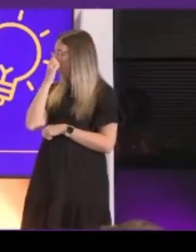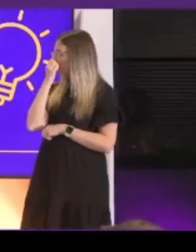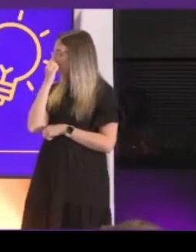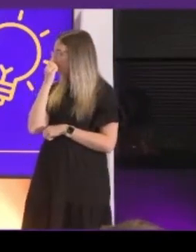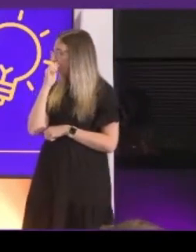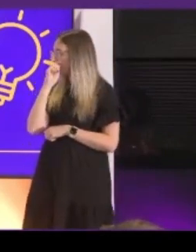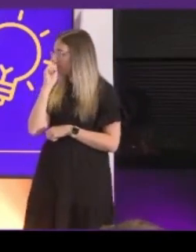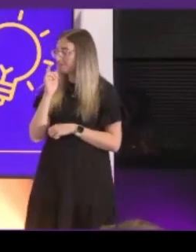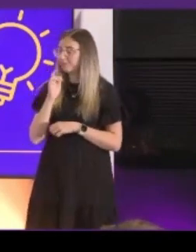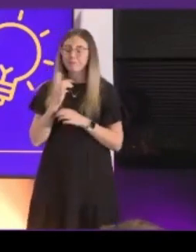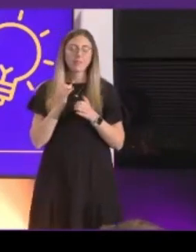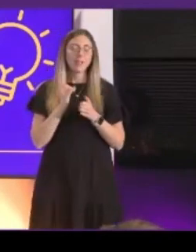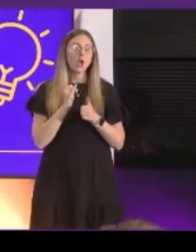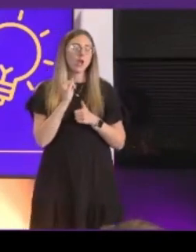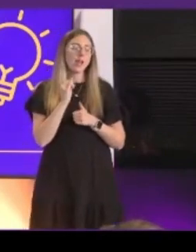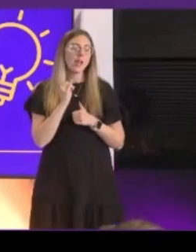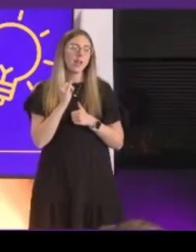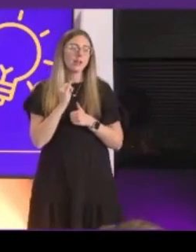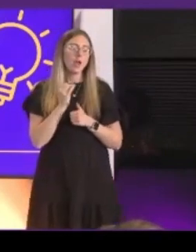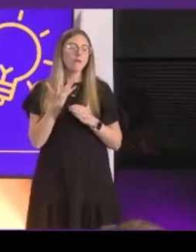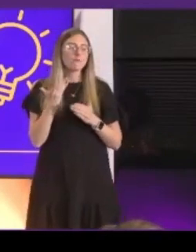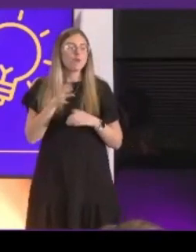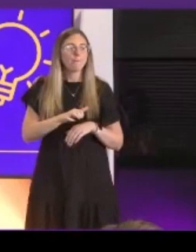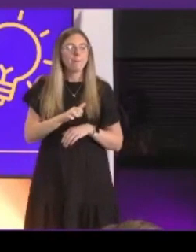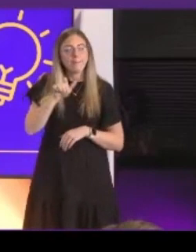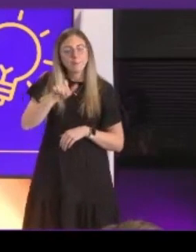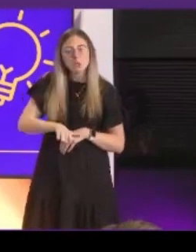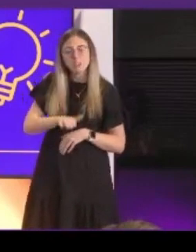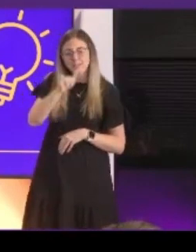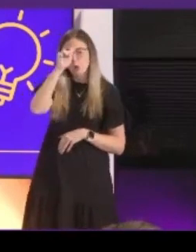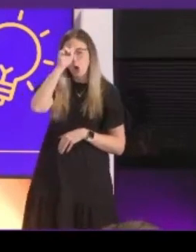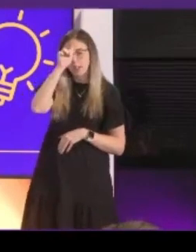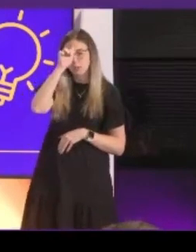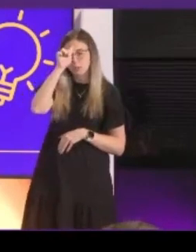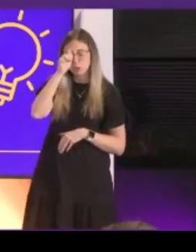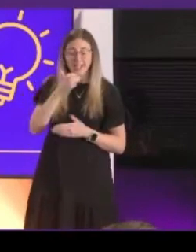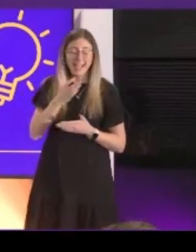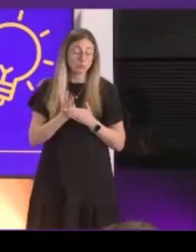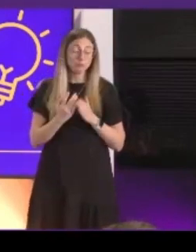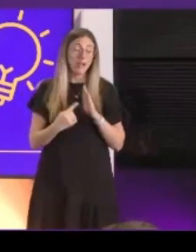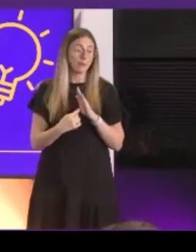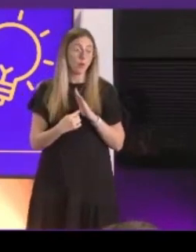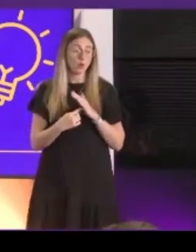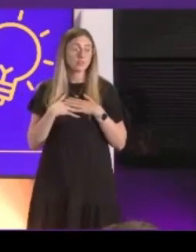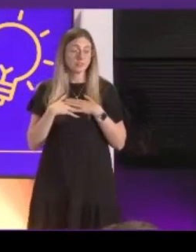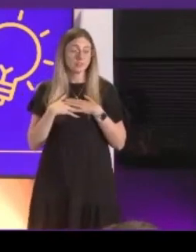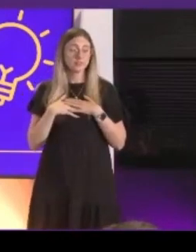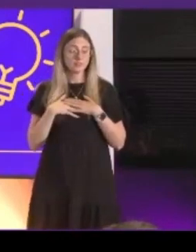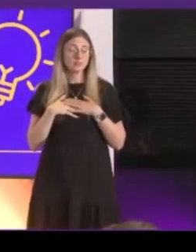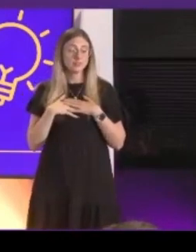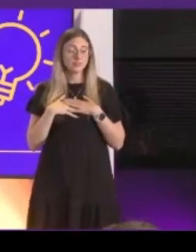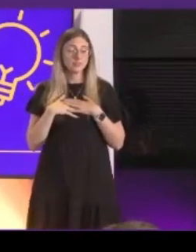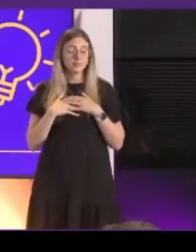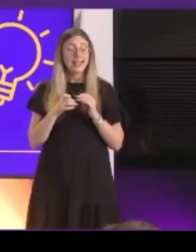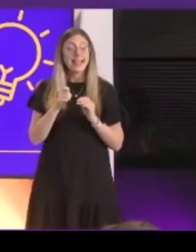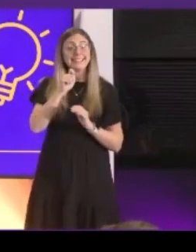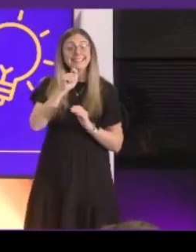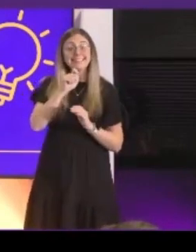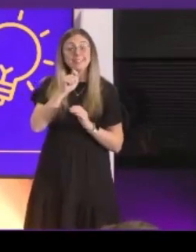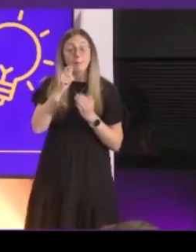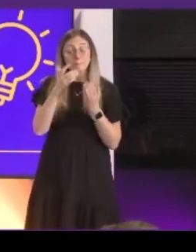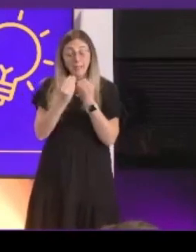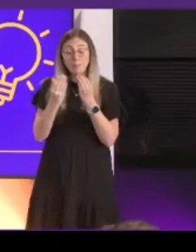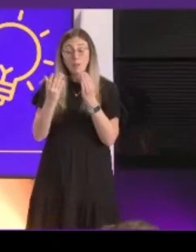chastise constructively from a position of knowledge is really important. Like, people with disabilities need to